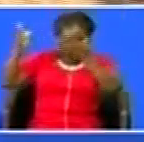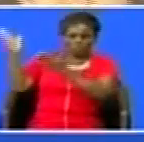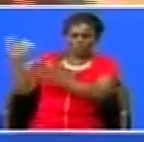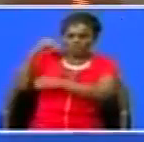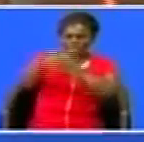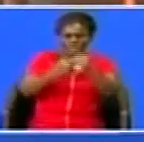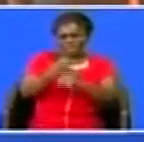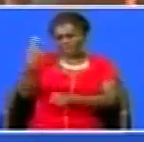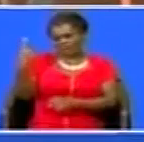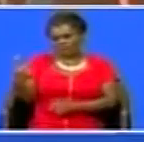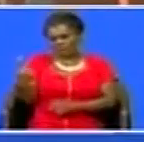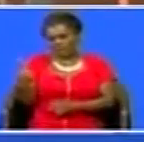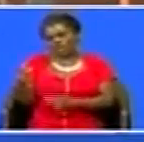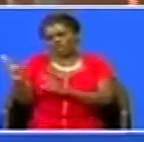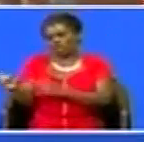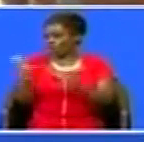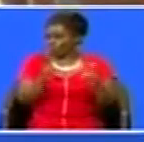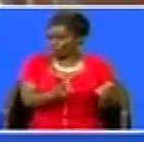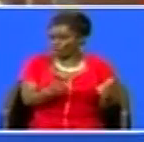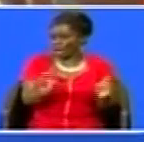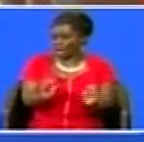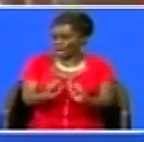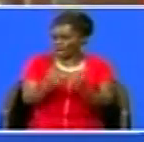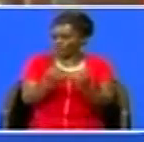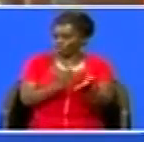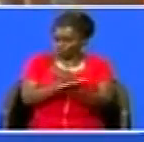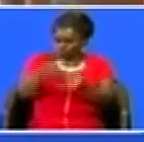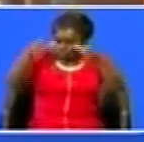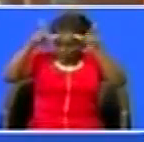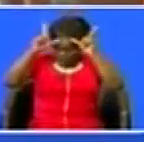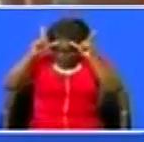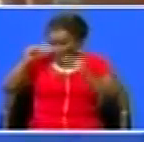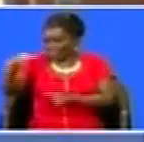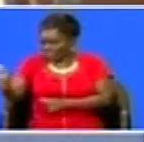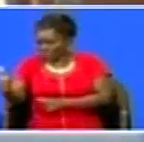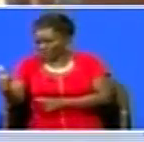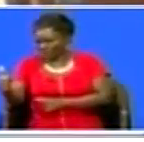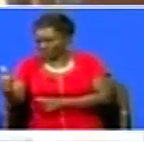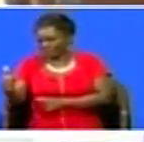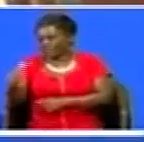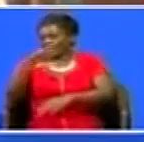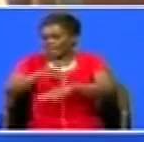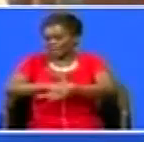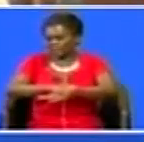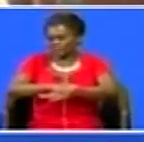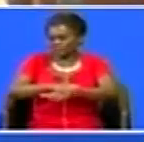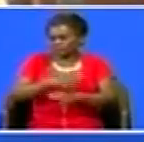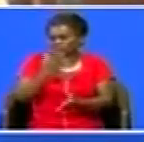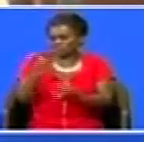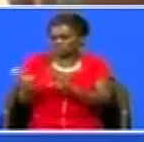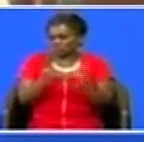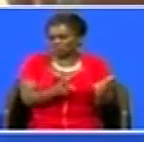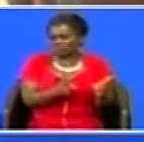year, when you breed it naturally through a bull or through artificial insemination, you can only get